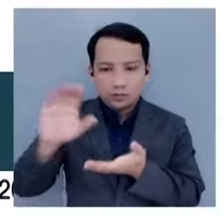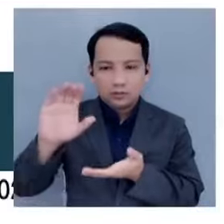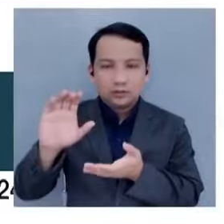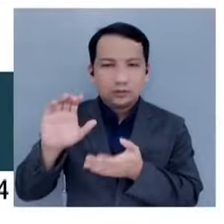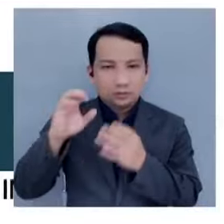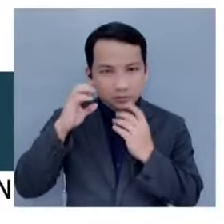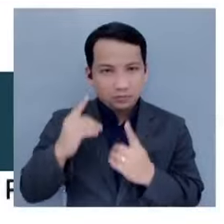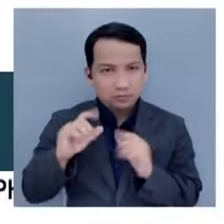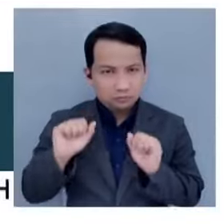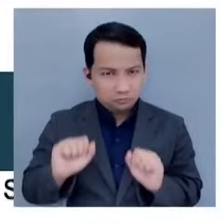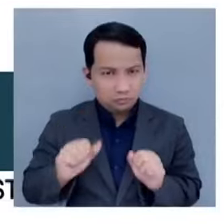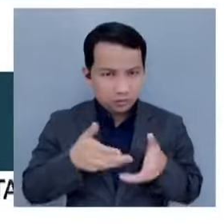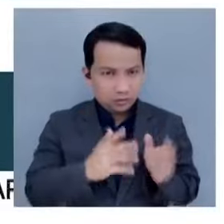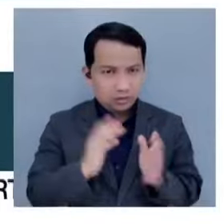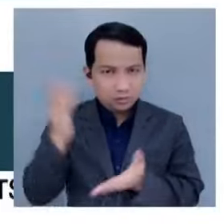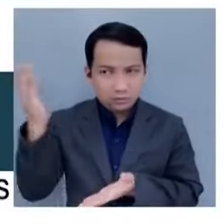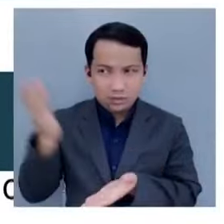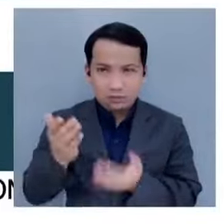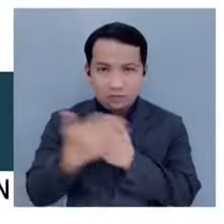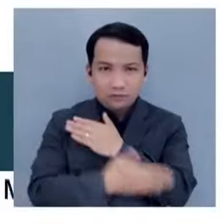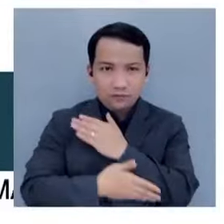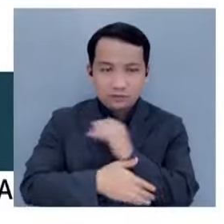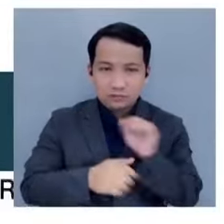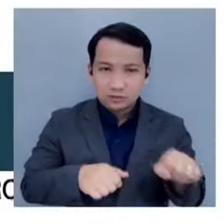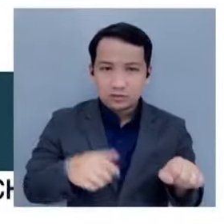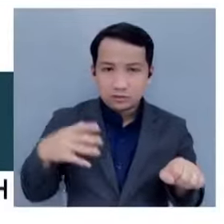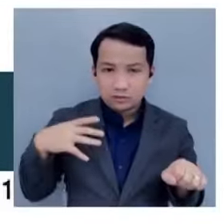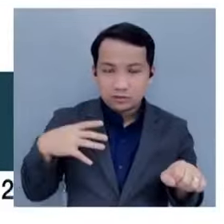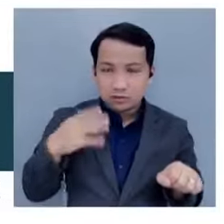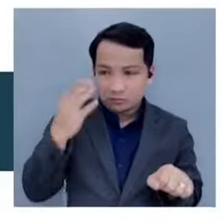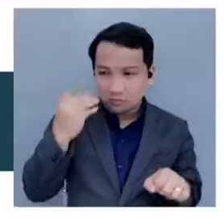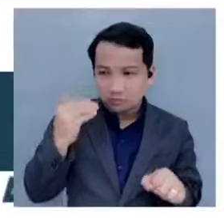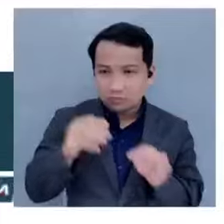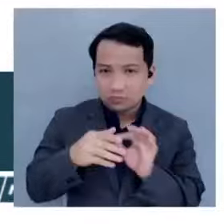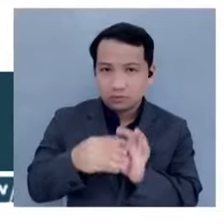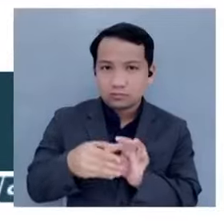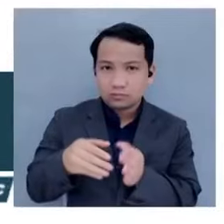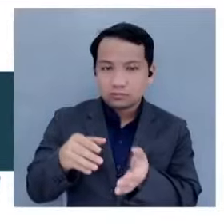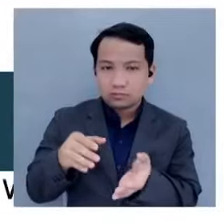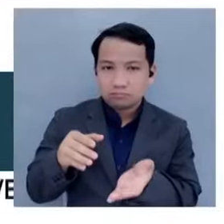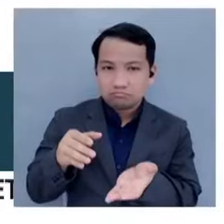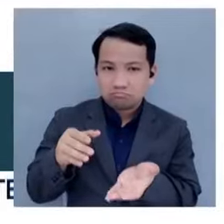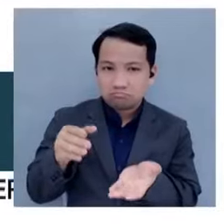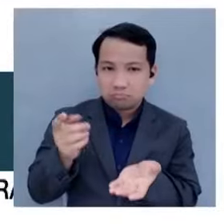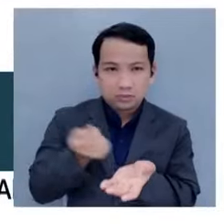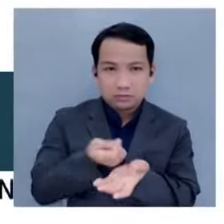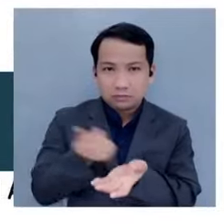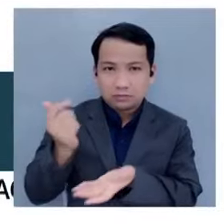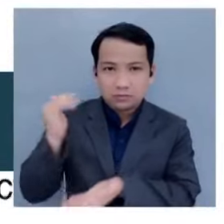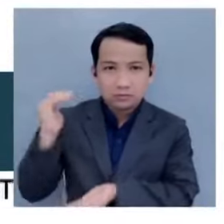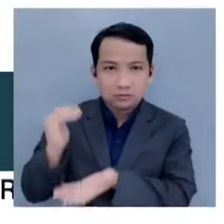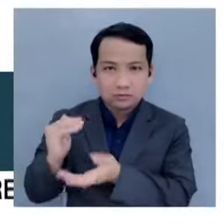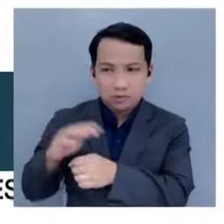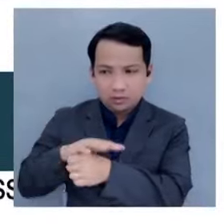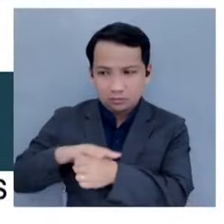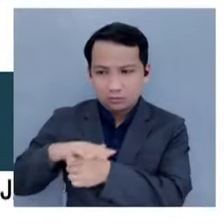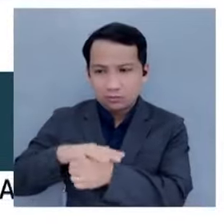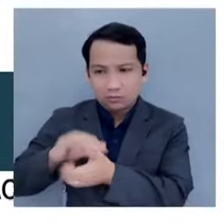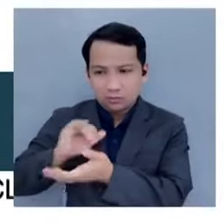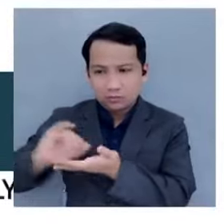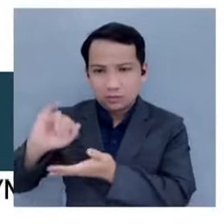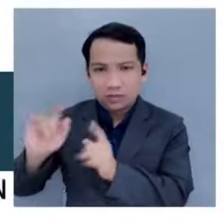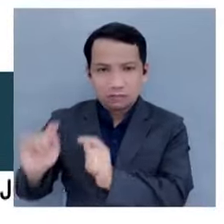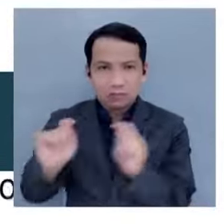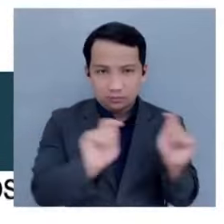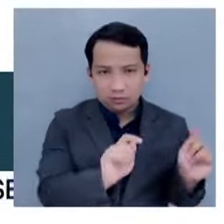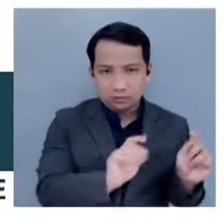that be sort of a way to siphon off the capital from the local institutions at doon mapunta? Might that